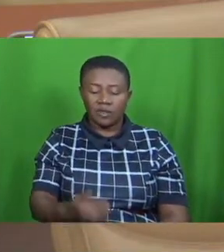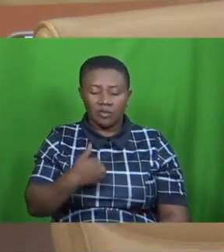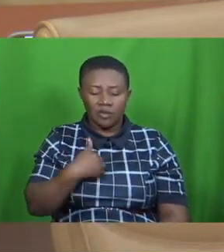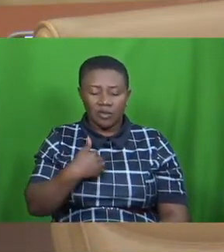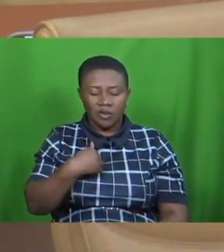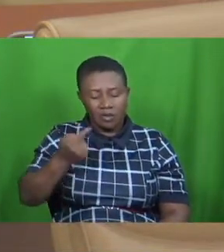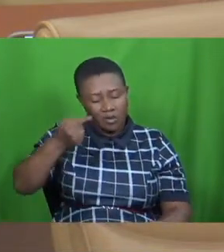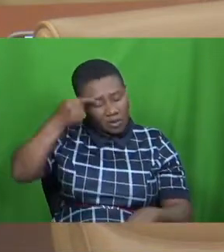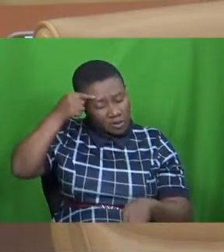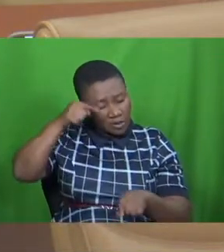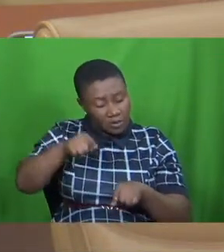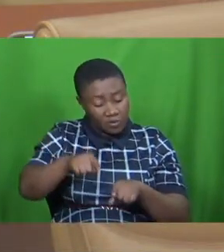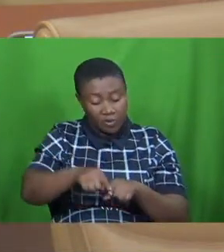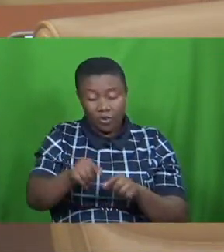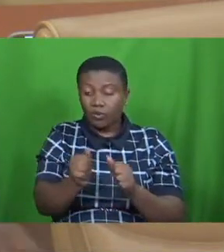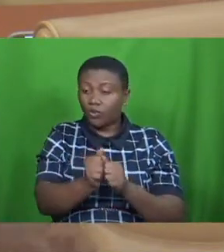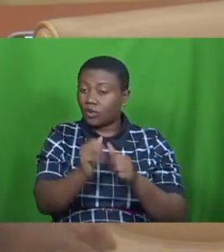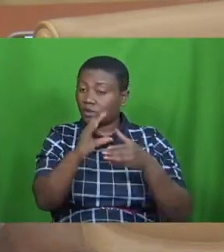the statement